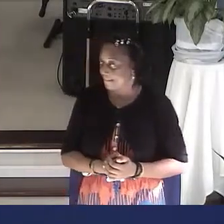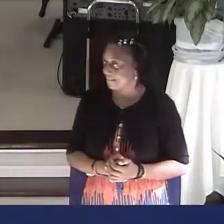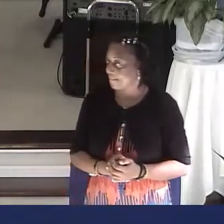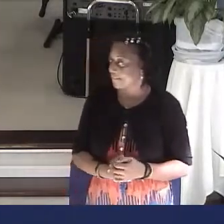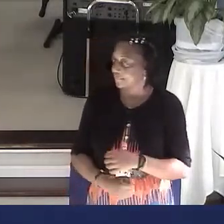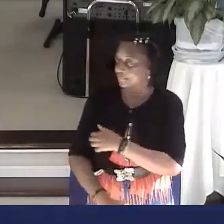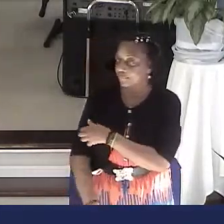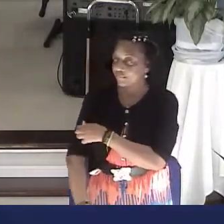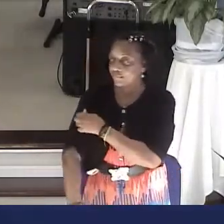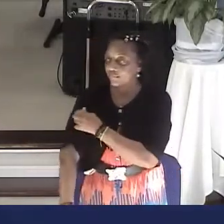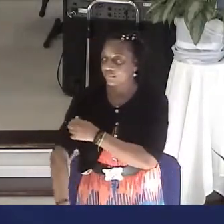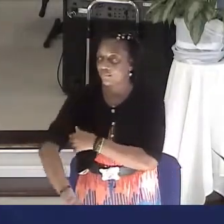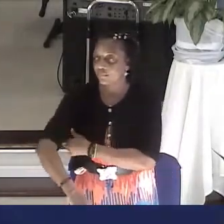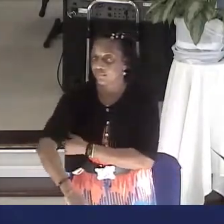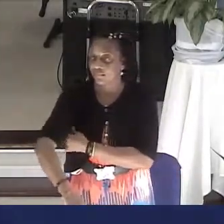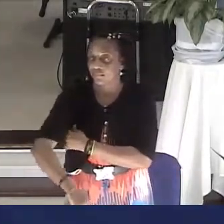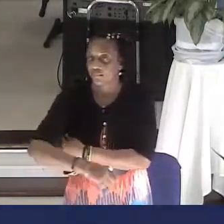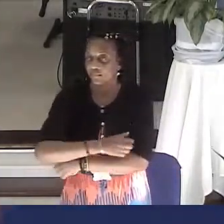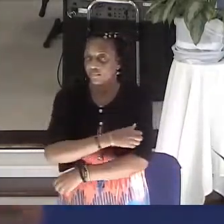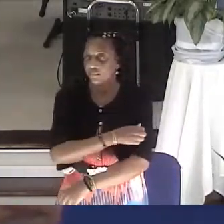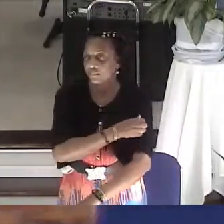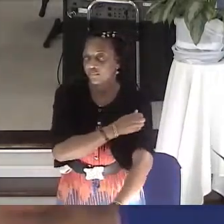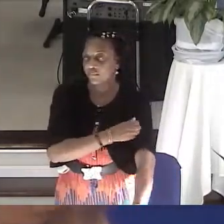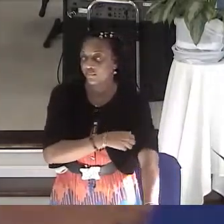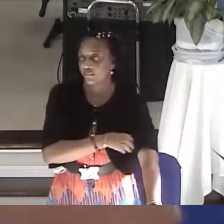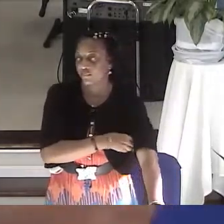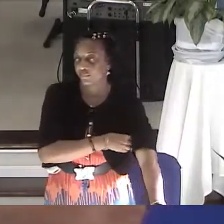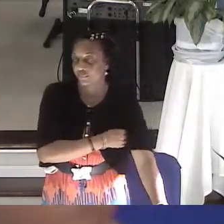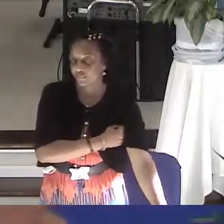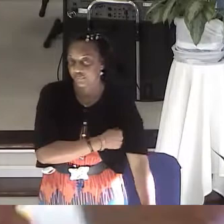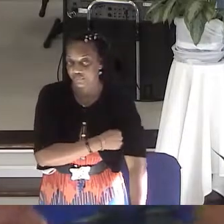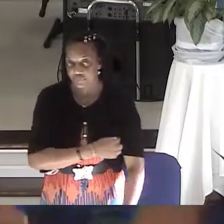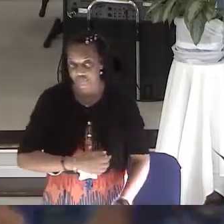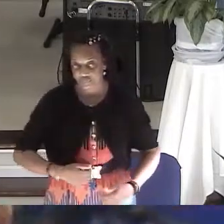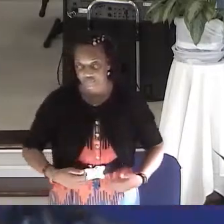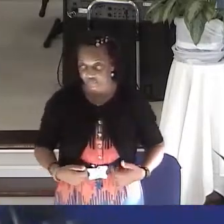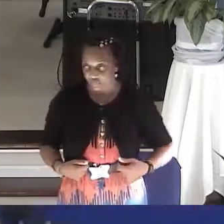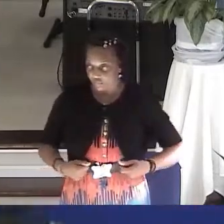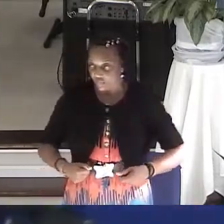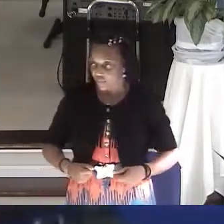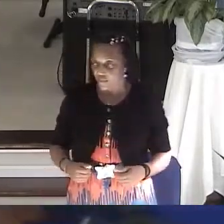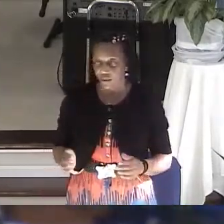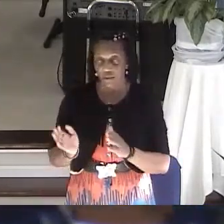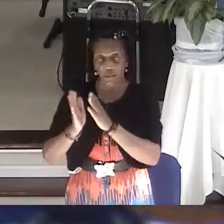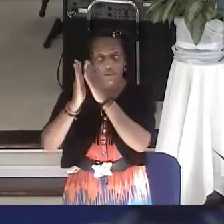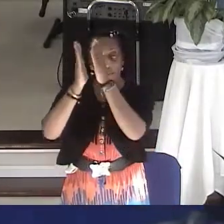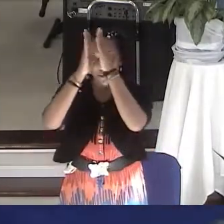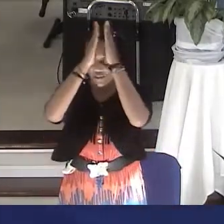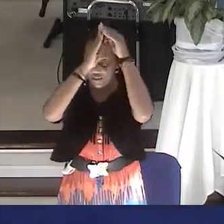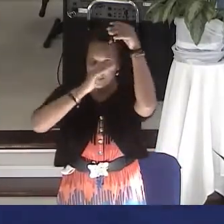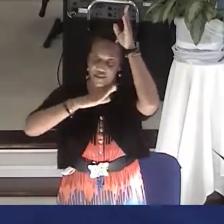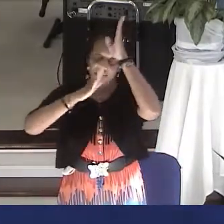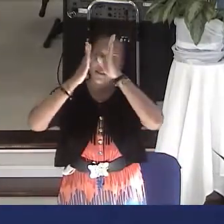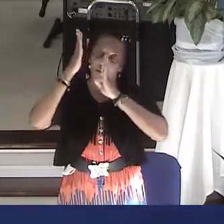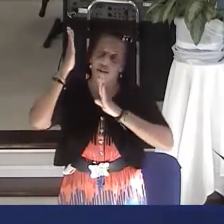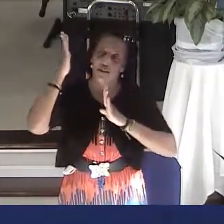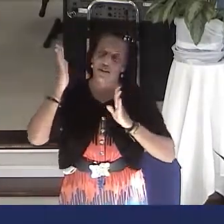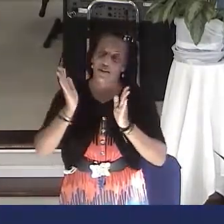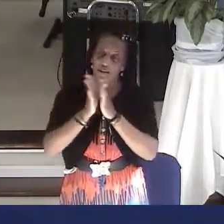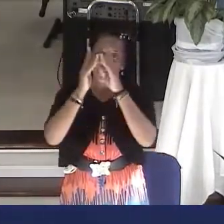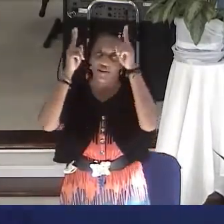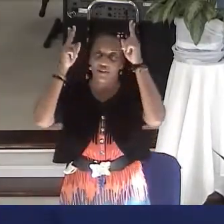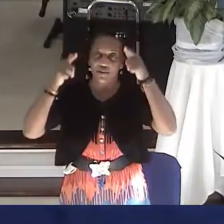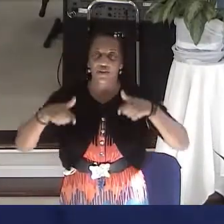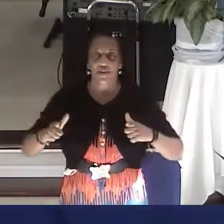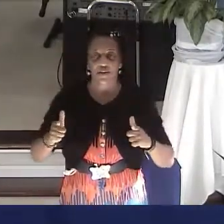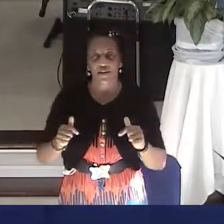with it. So on the loud sounding cymbal and the high sounding cymbal, praise God. Hallelujah. Let everything that